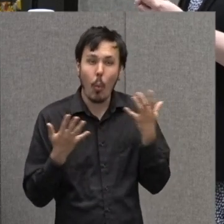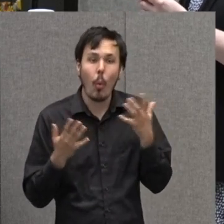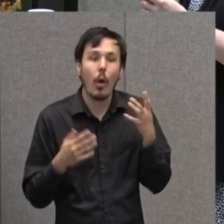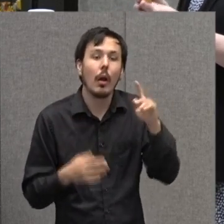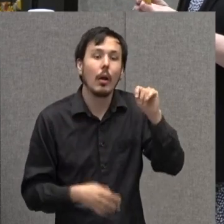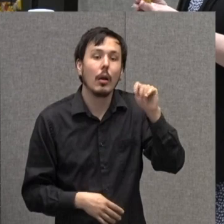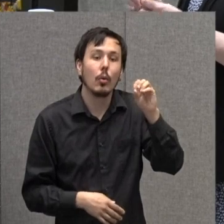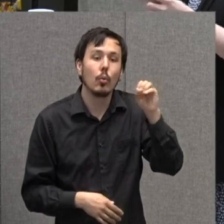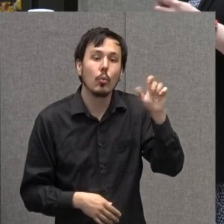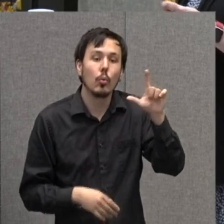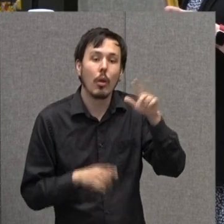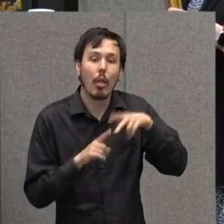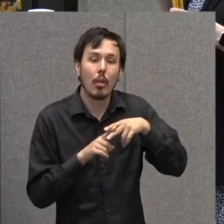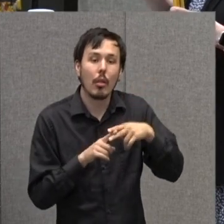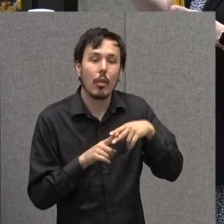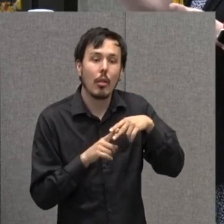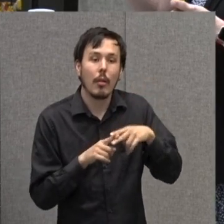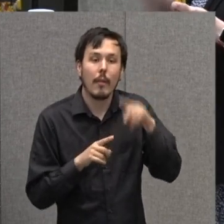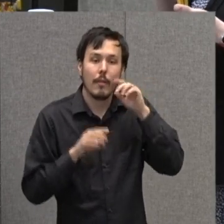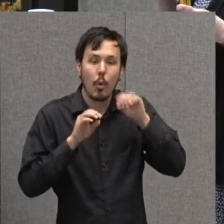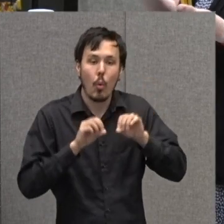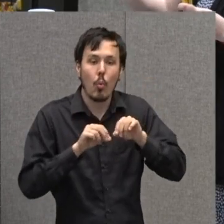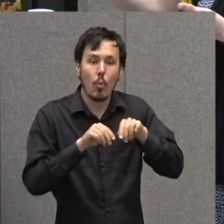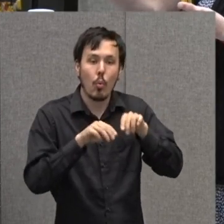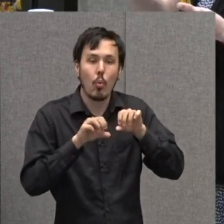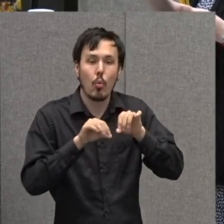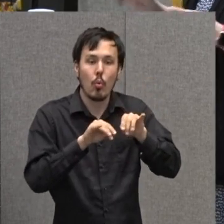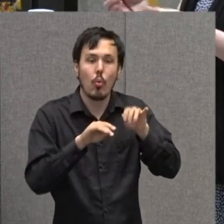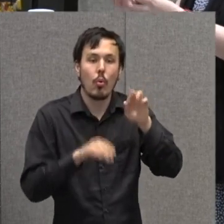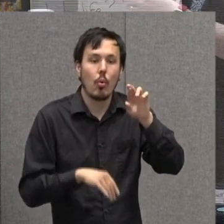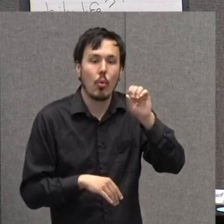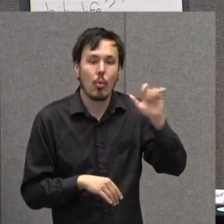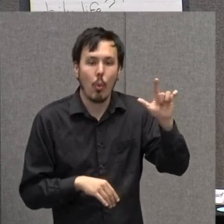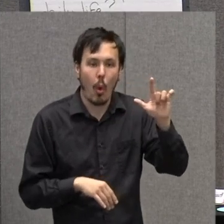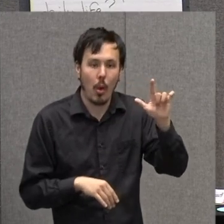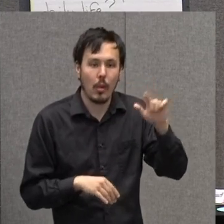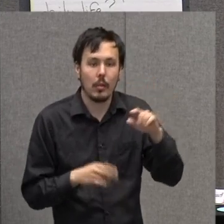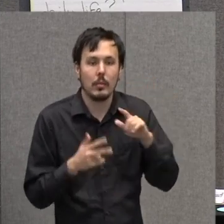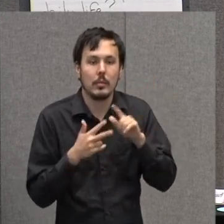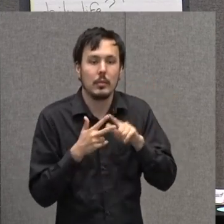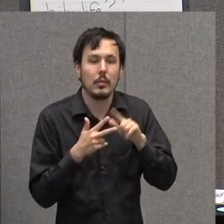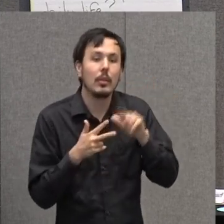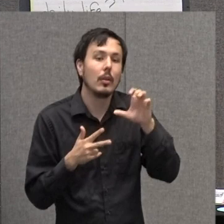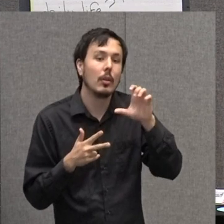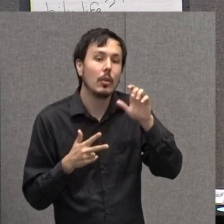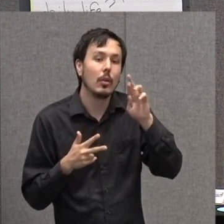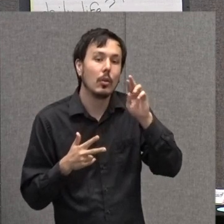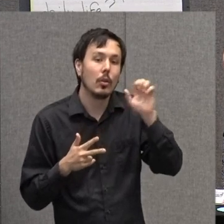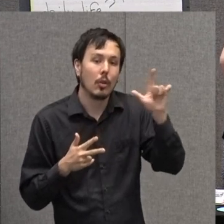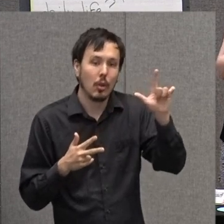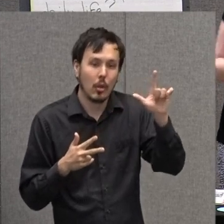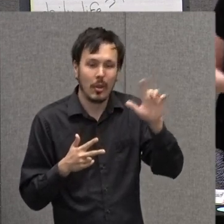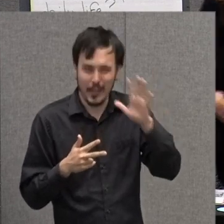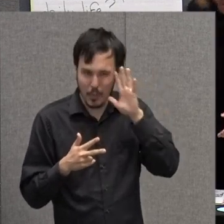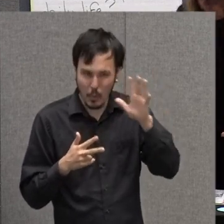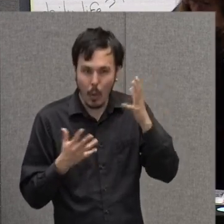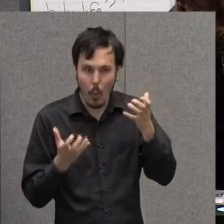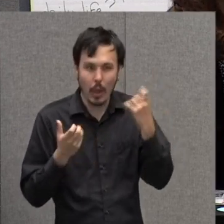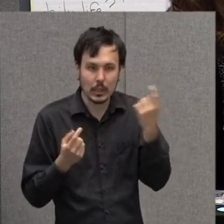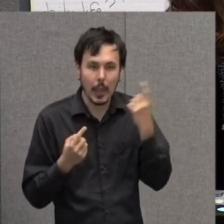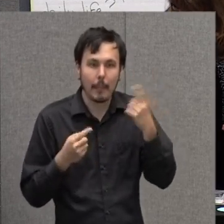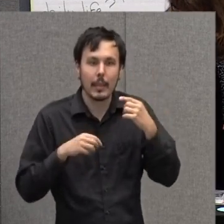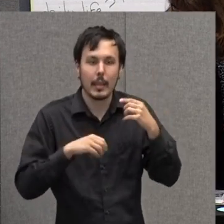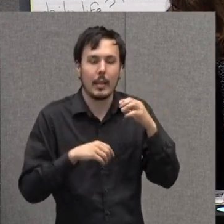you're going to use to roll and to curl, okay? So you're going to need something round, okay?